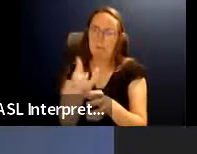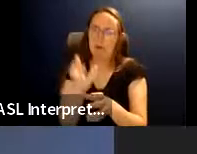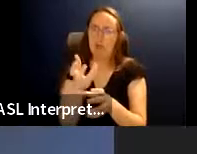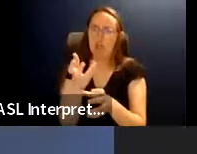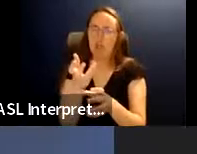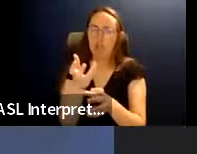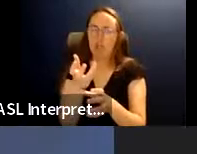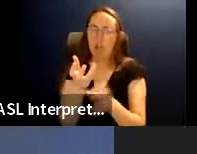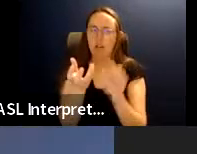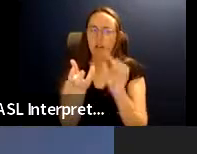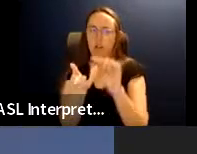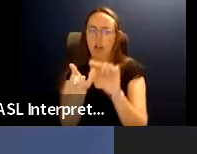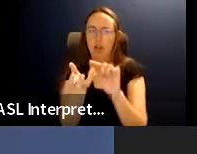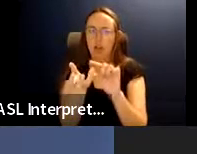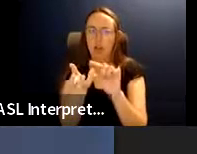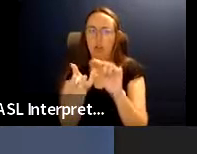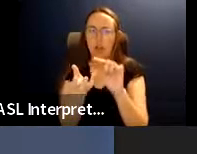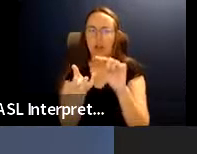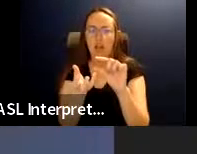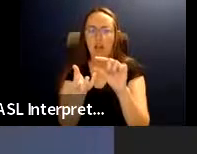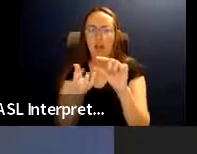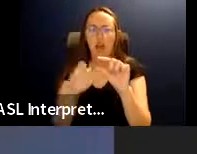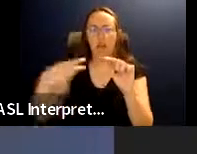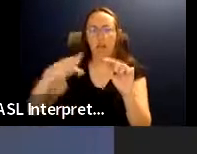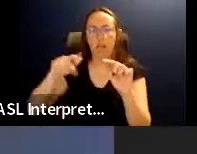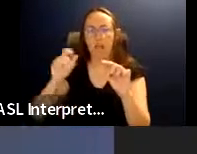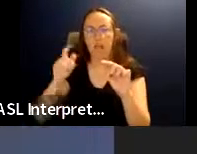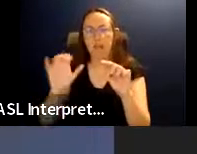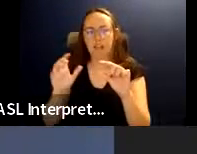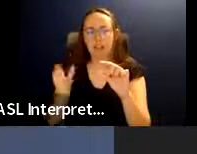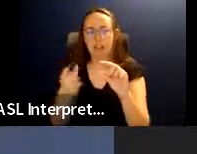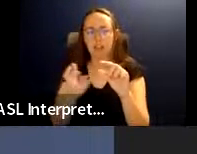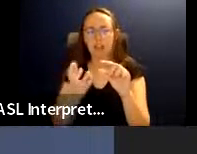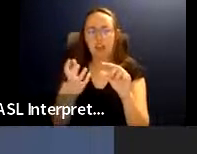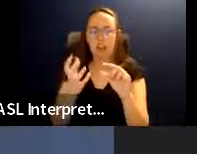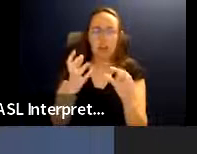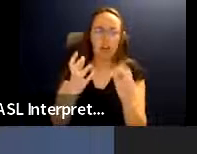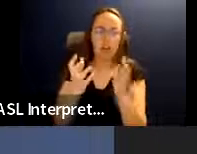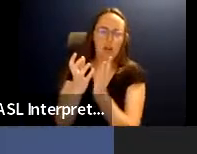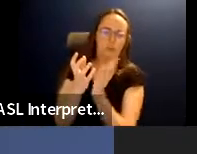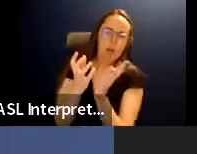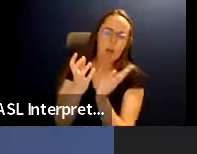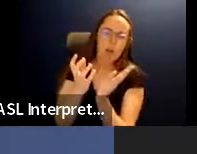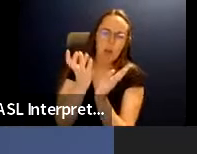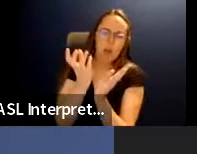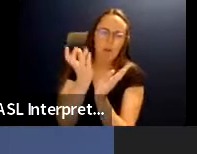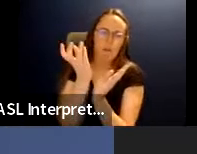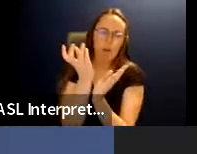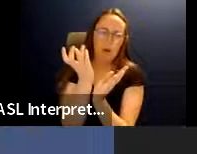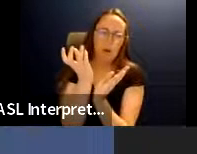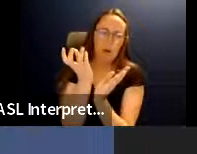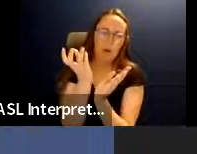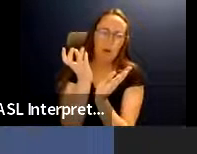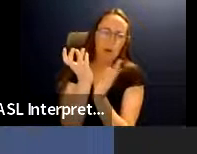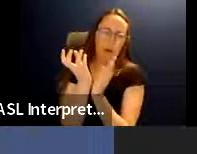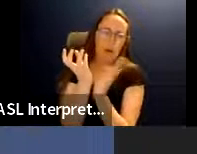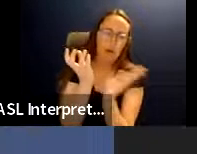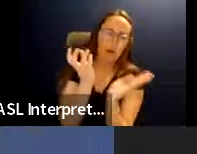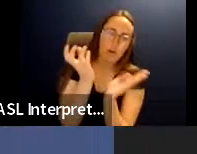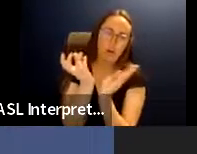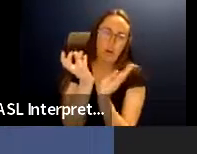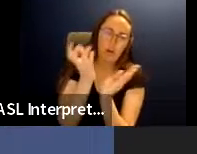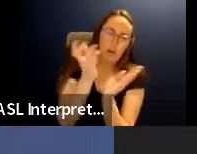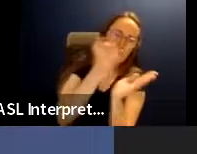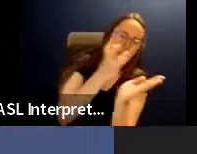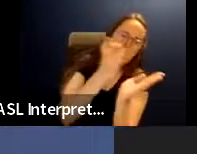lid. And then with the corrugated plastic, I just scored it, bent it over, and I wanted something that would pivot, right? And so I